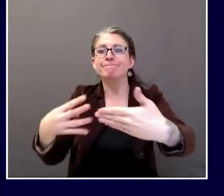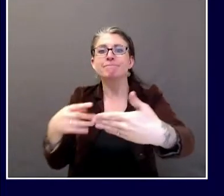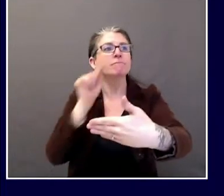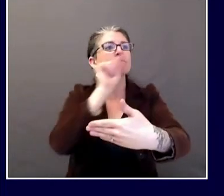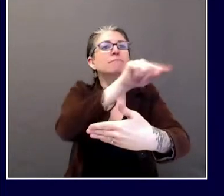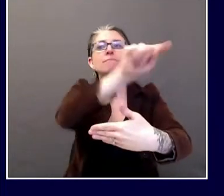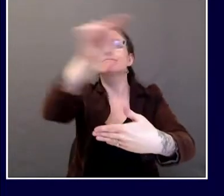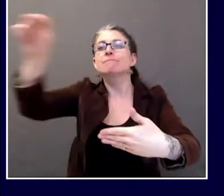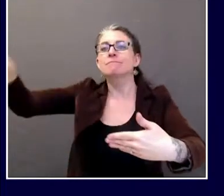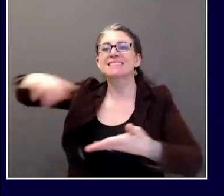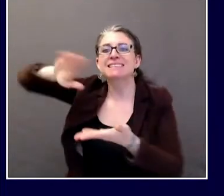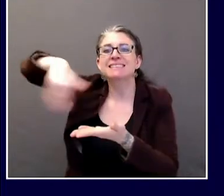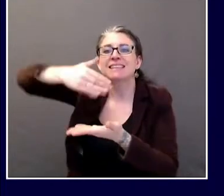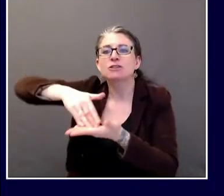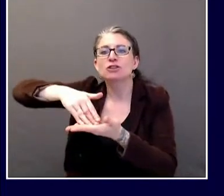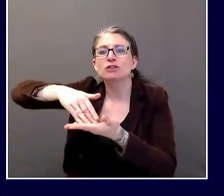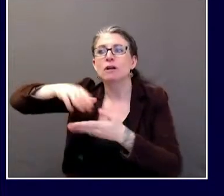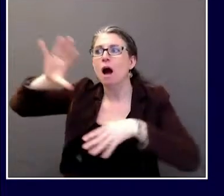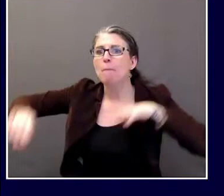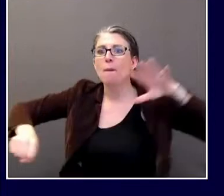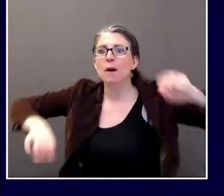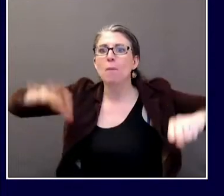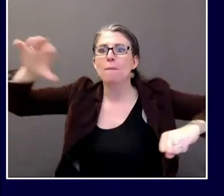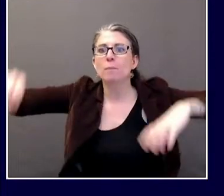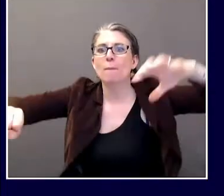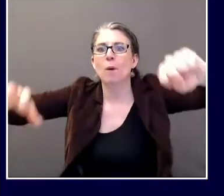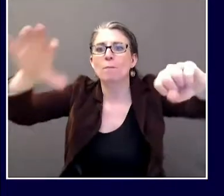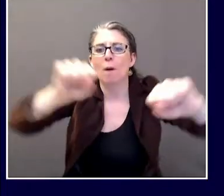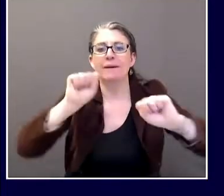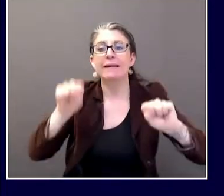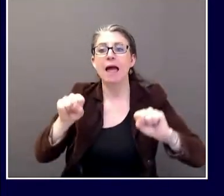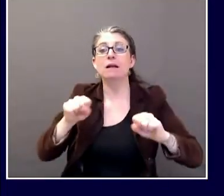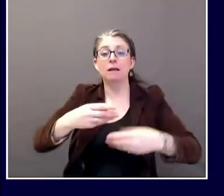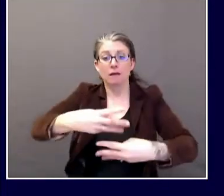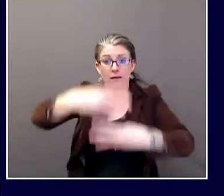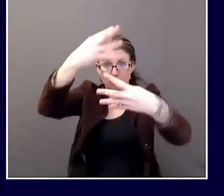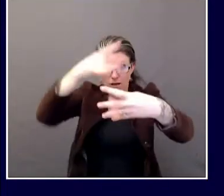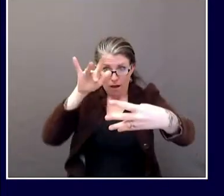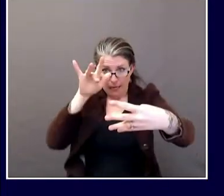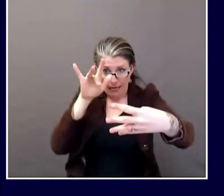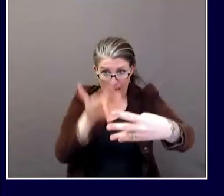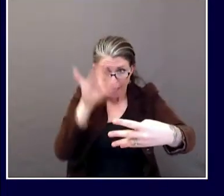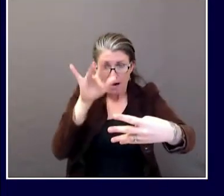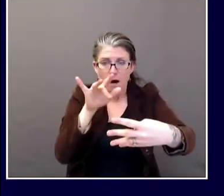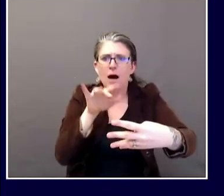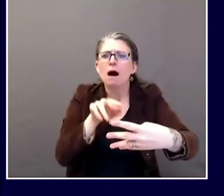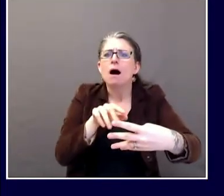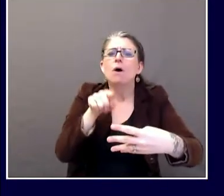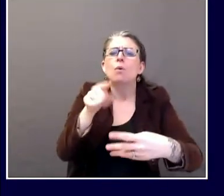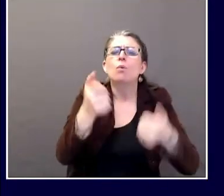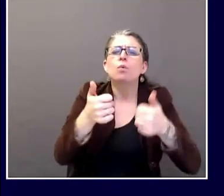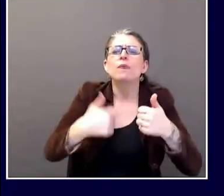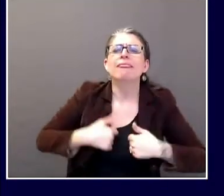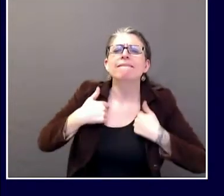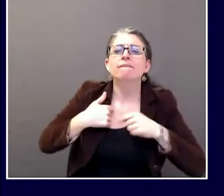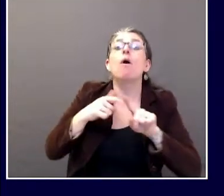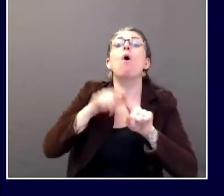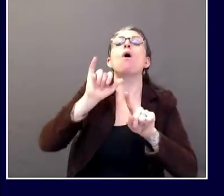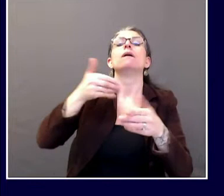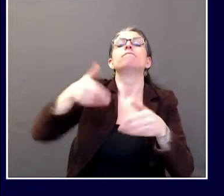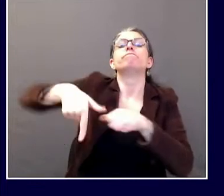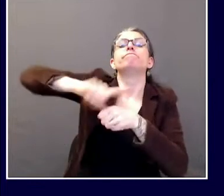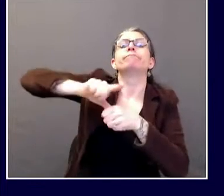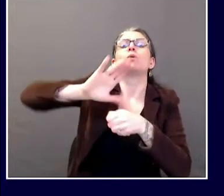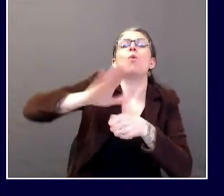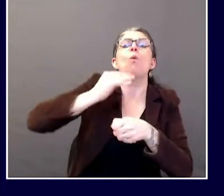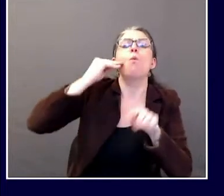registered at a multitude of sites, that actually solves the problem we have. That actually was what the federal government was